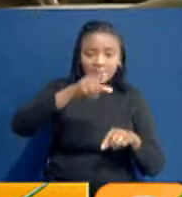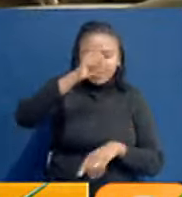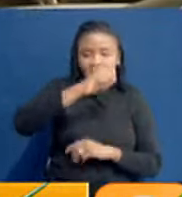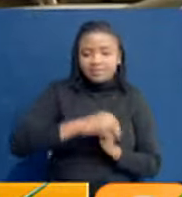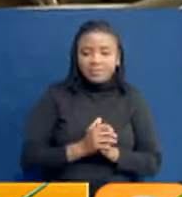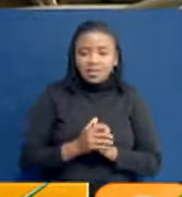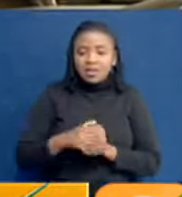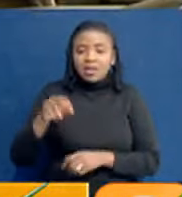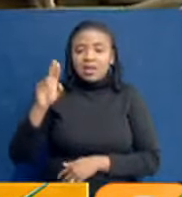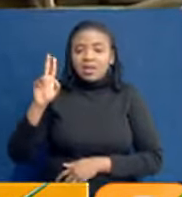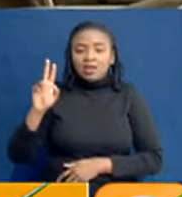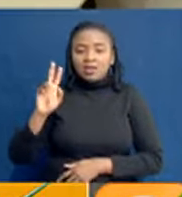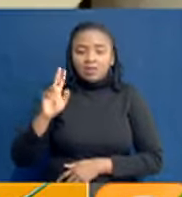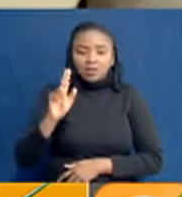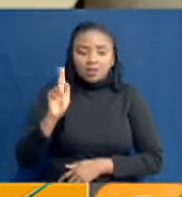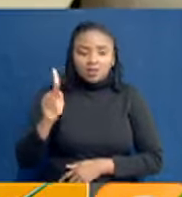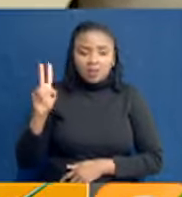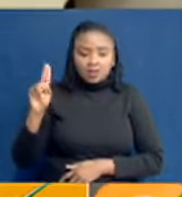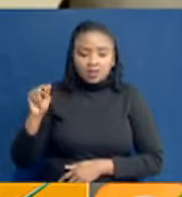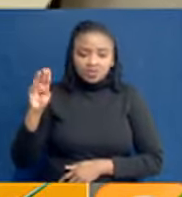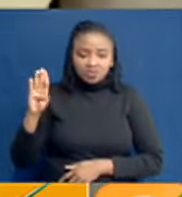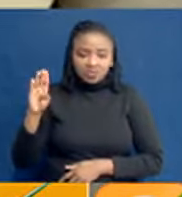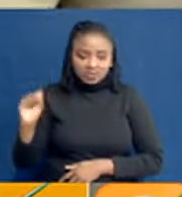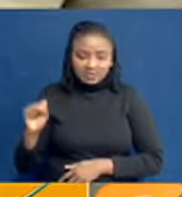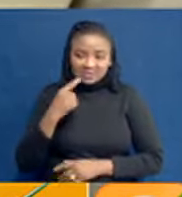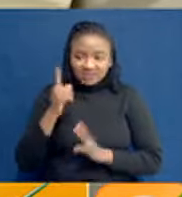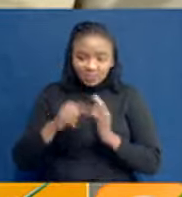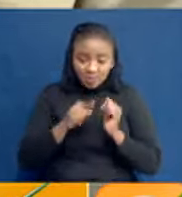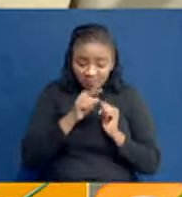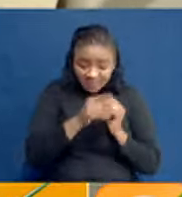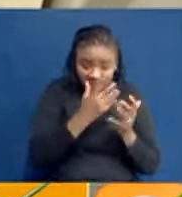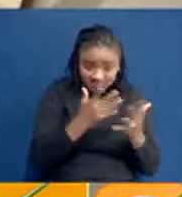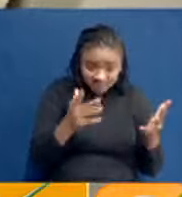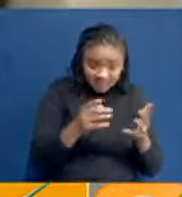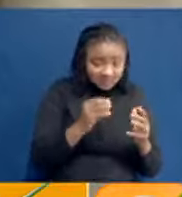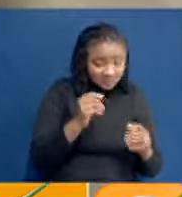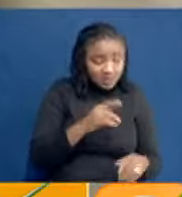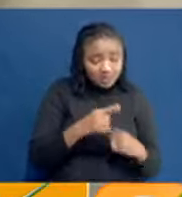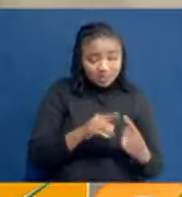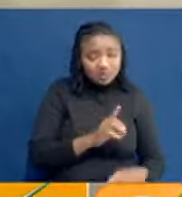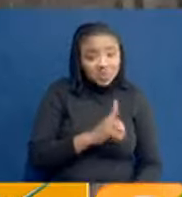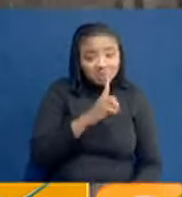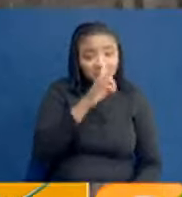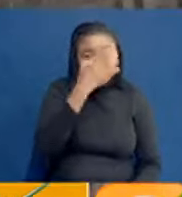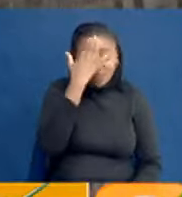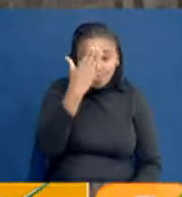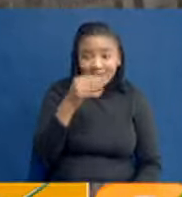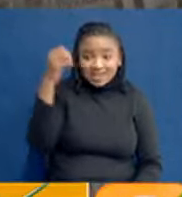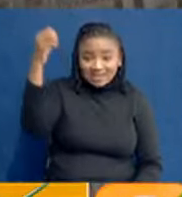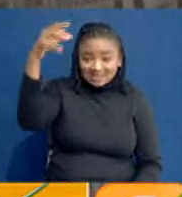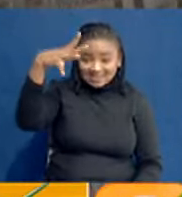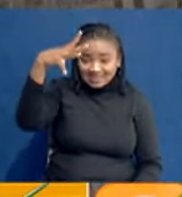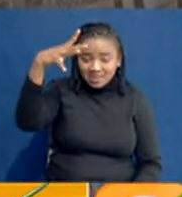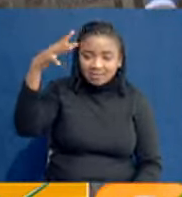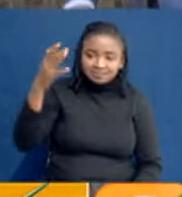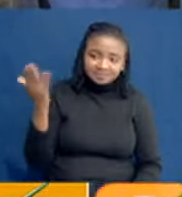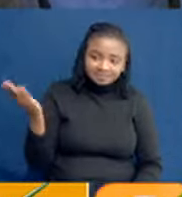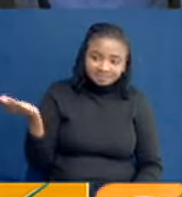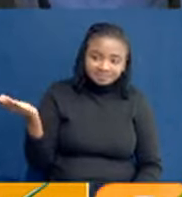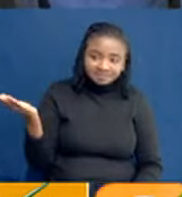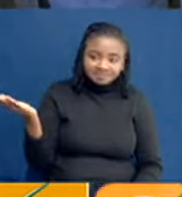Statistics shows an equally upwards trajectory for these items, with a cost of 50 kilowatts of electricity increasing